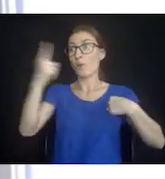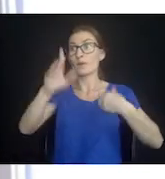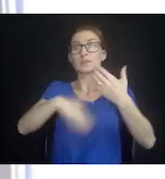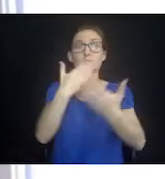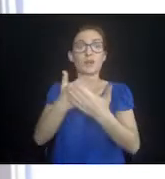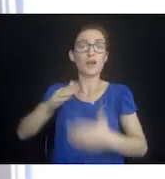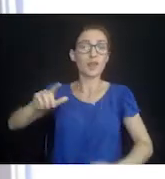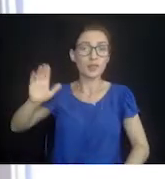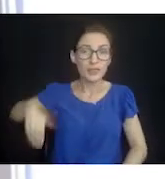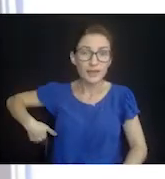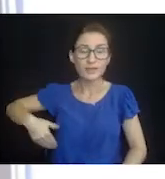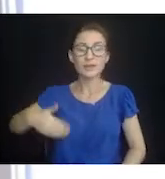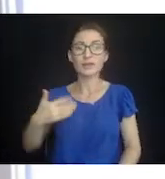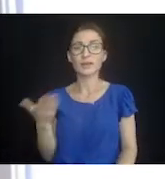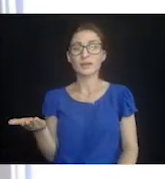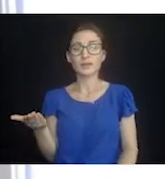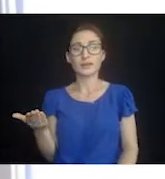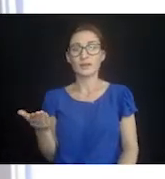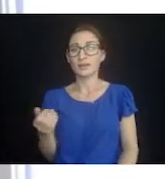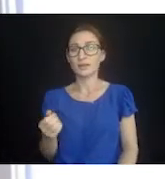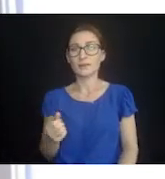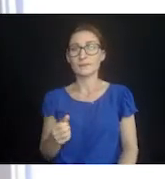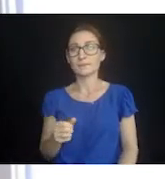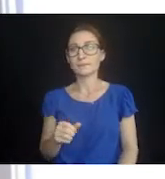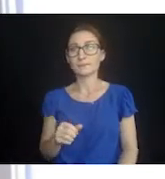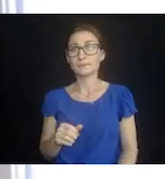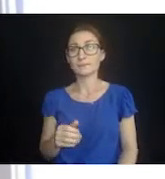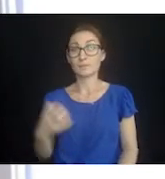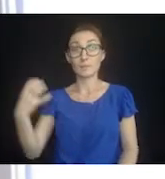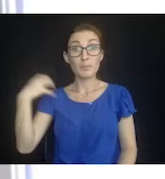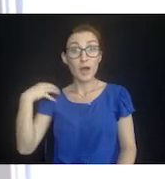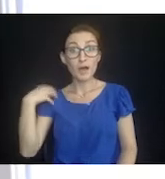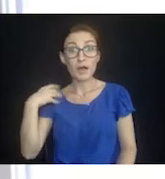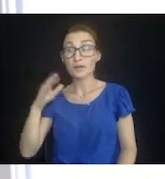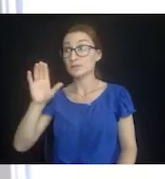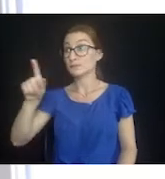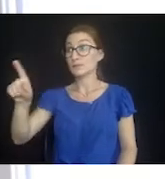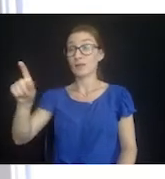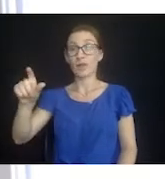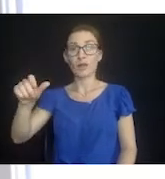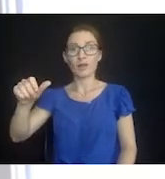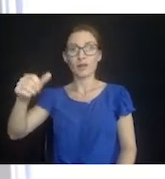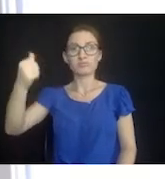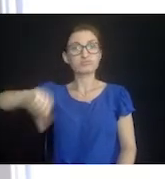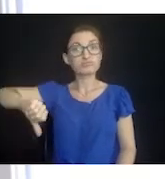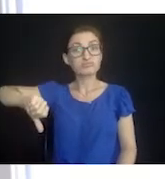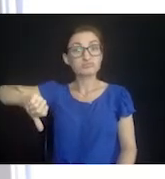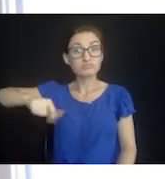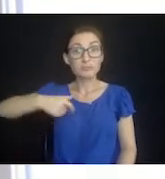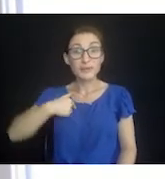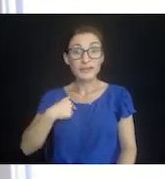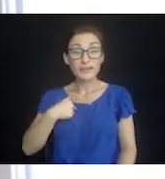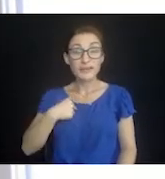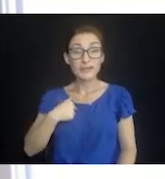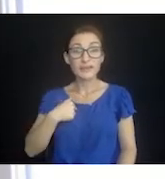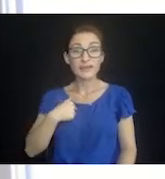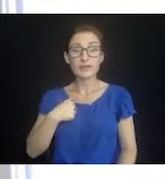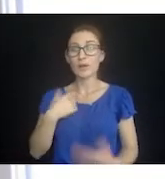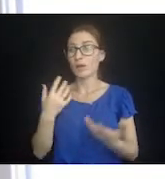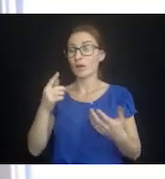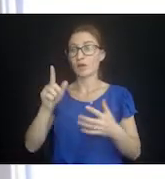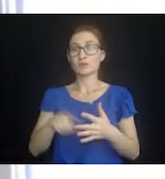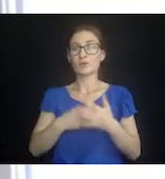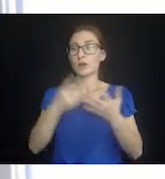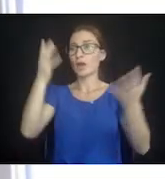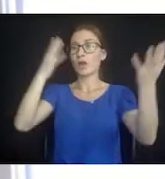going to think of me? And are they going to walk out in disgust and think that I'm always someone who's always late? Or will